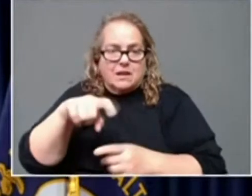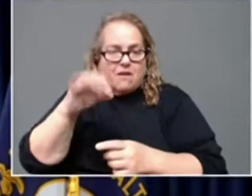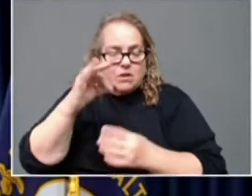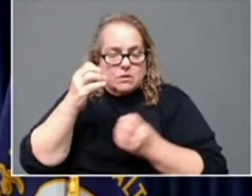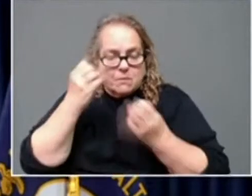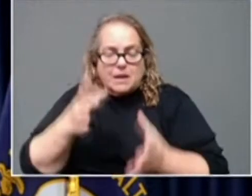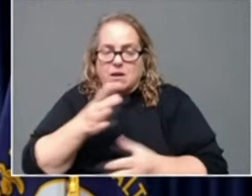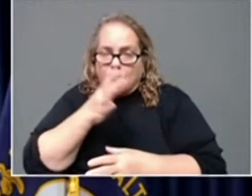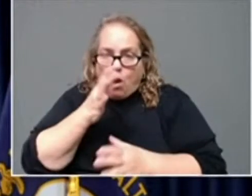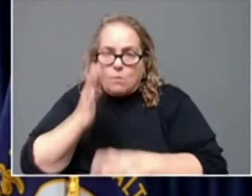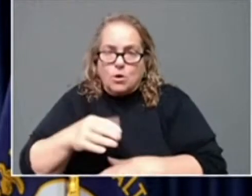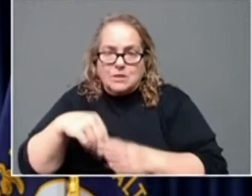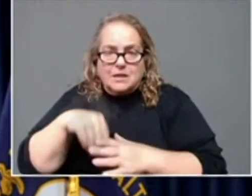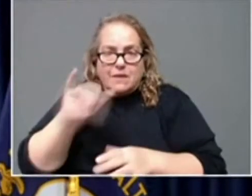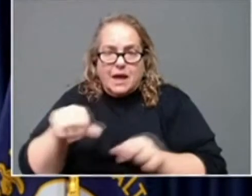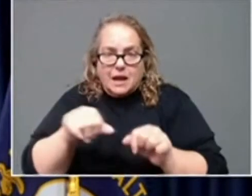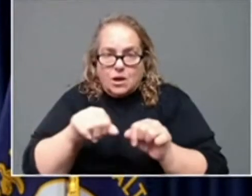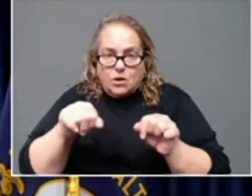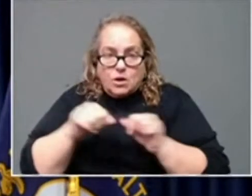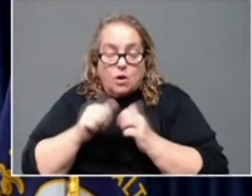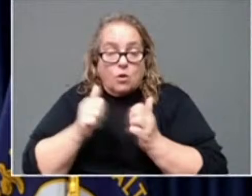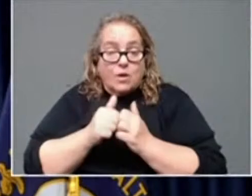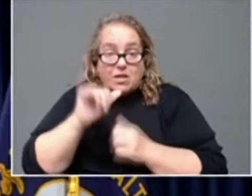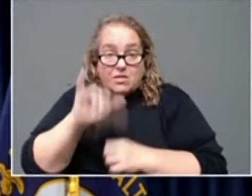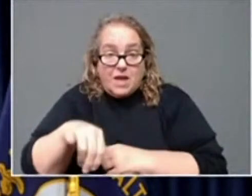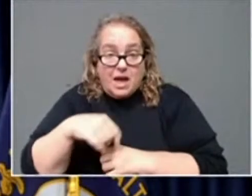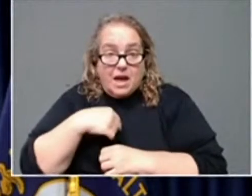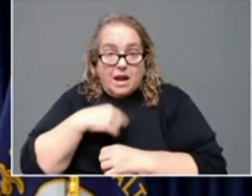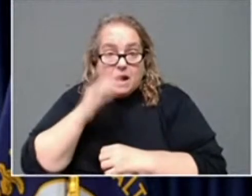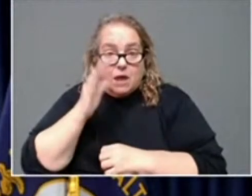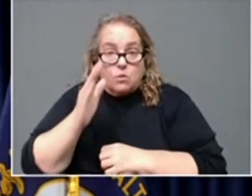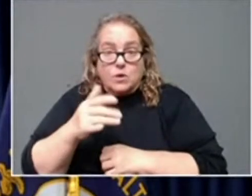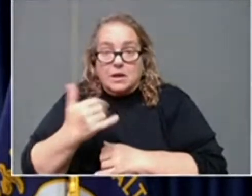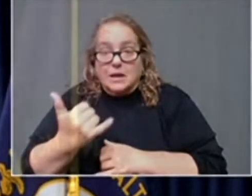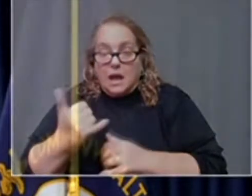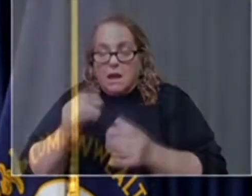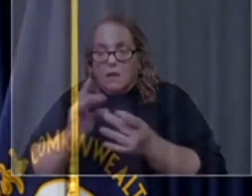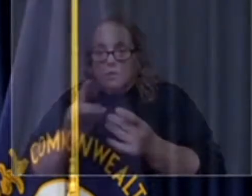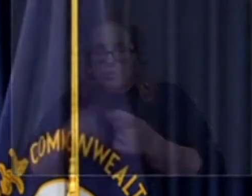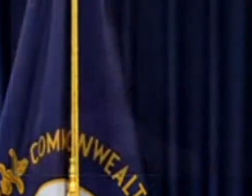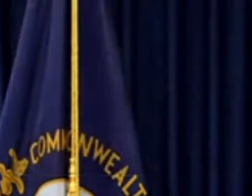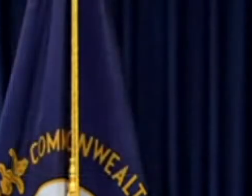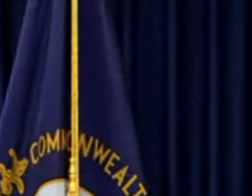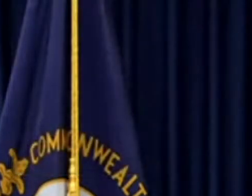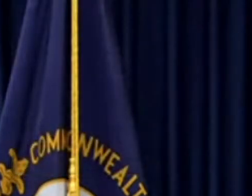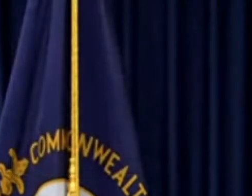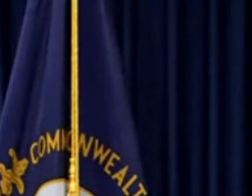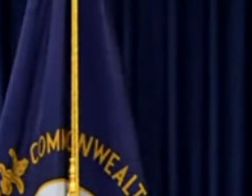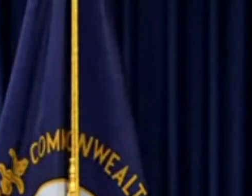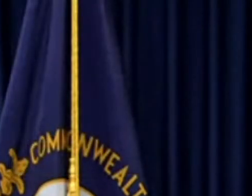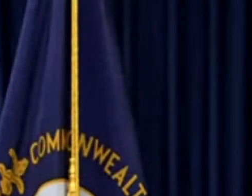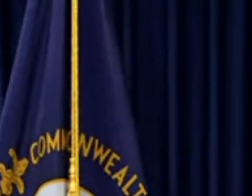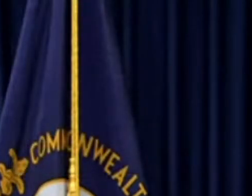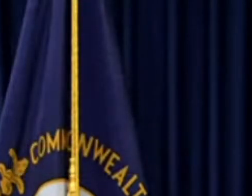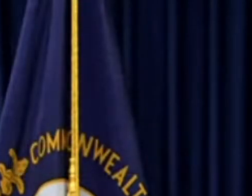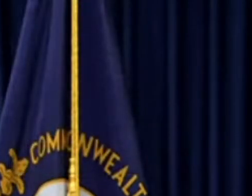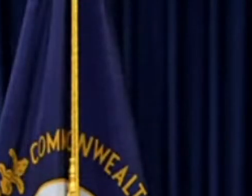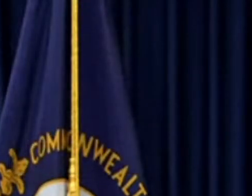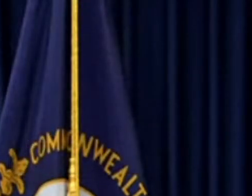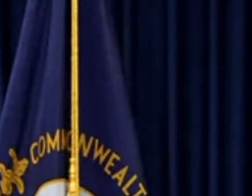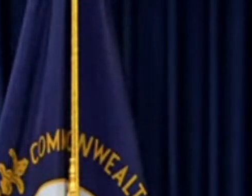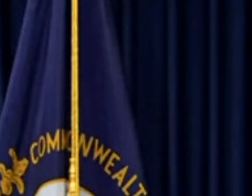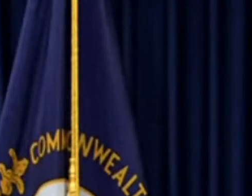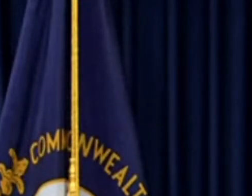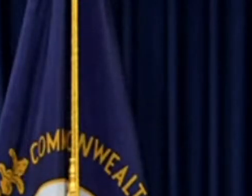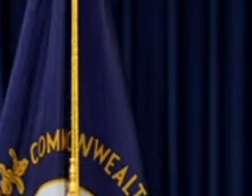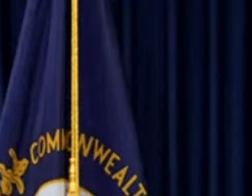that area. With that, I'm going to turn it over to Michael Dossett for his update, and then we're going